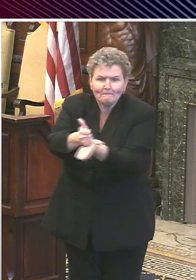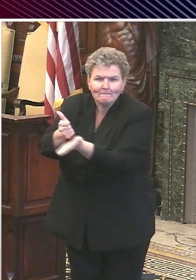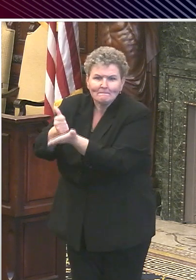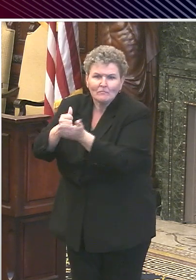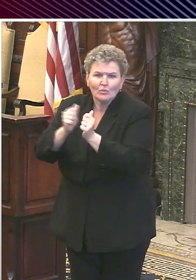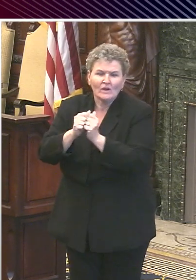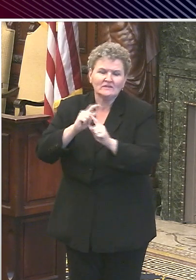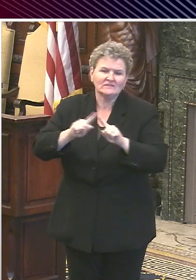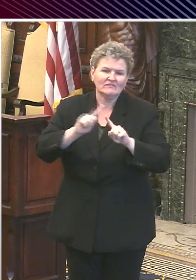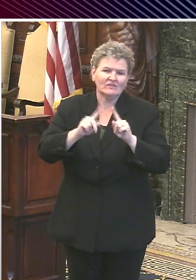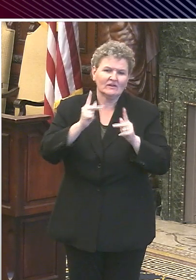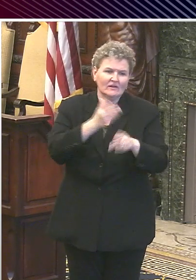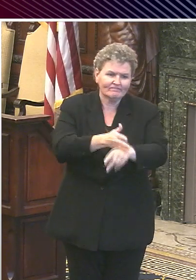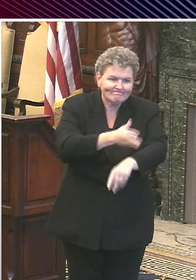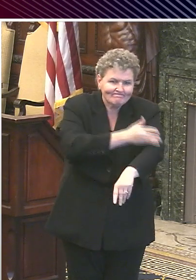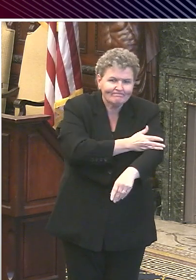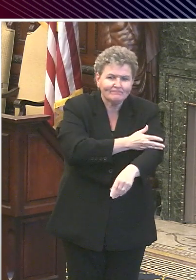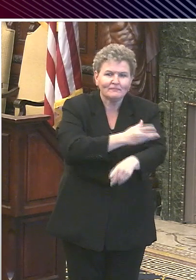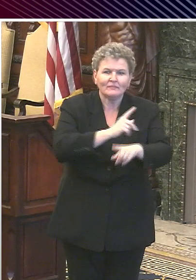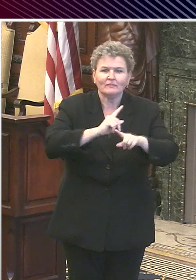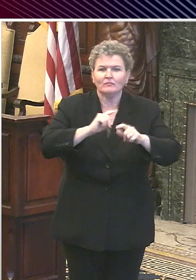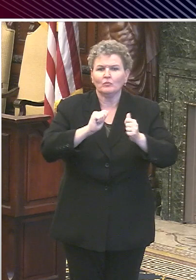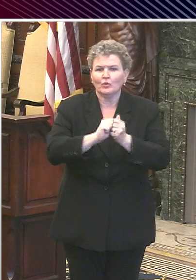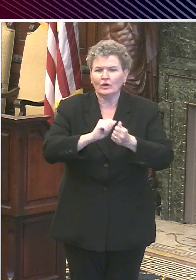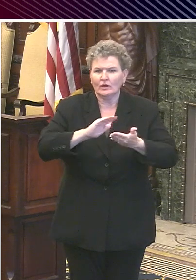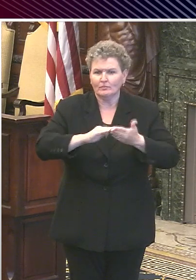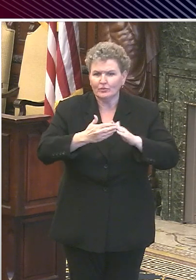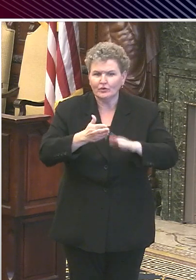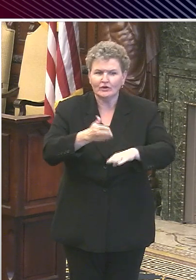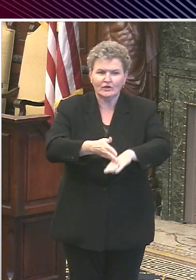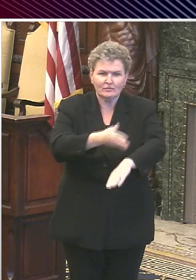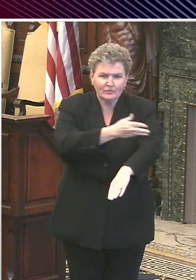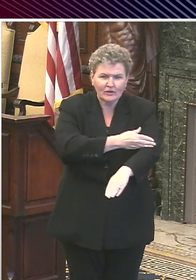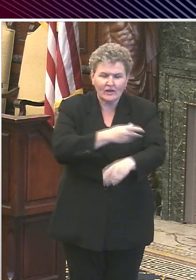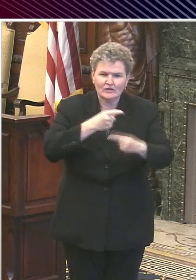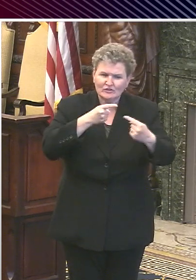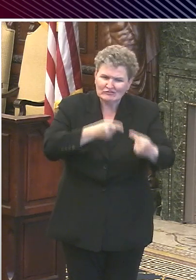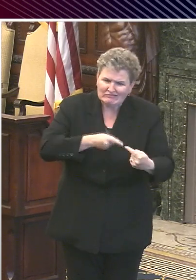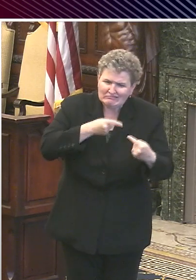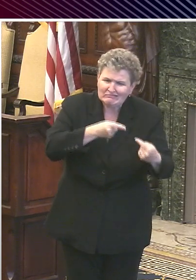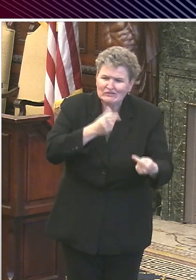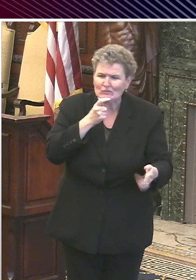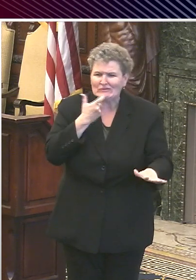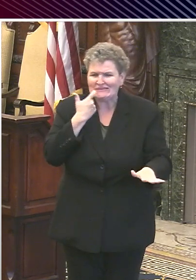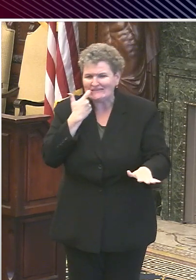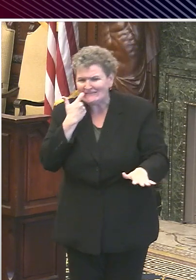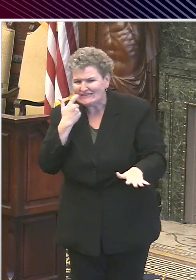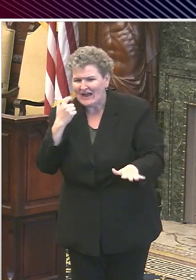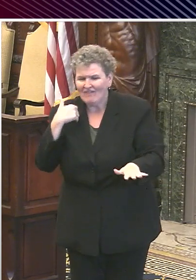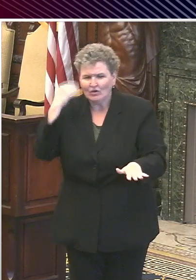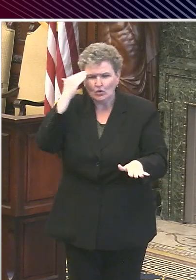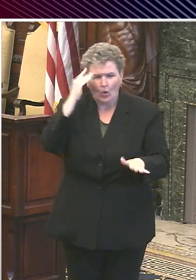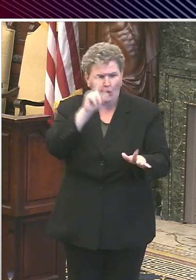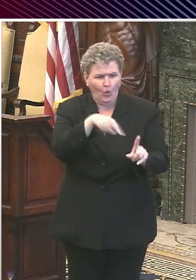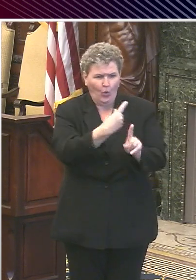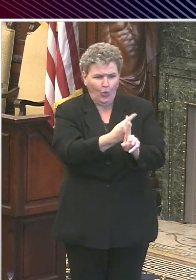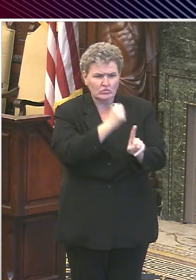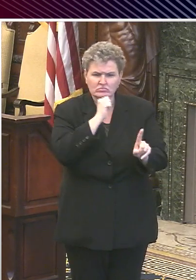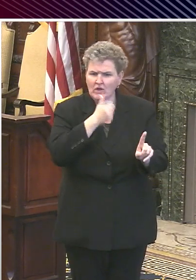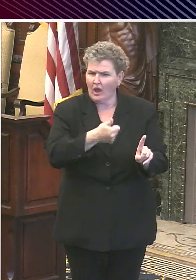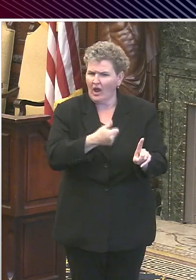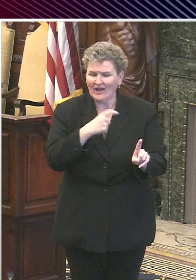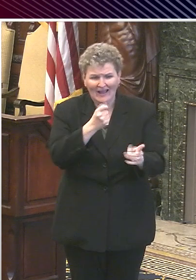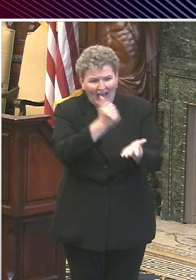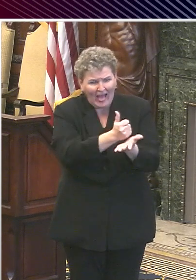makes a tangible difference in our city. Those struggling with substance abuse needs to know that they are never alone. If you need